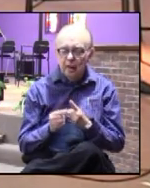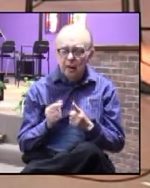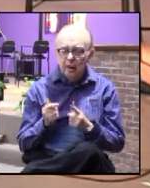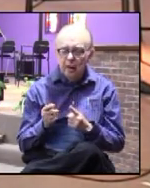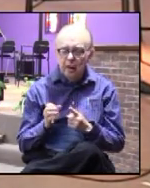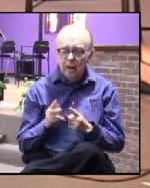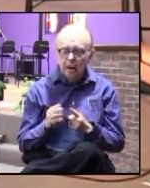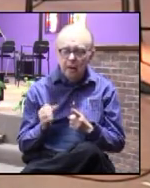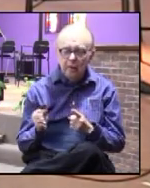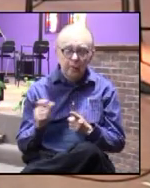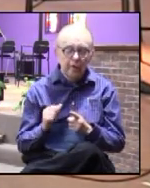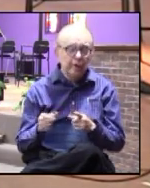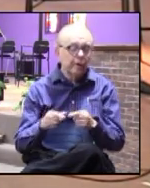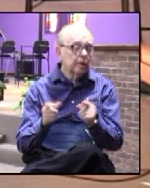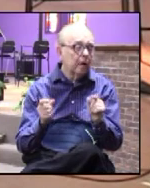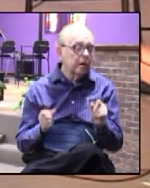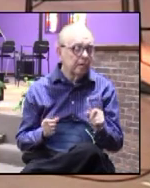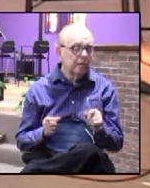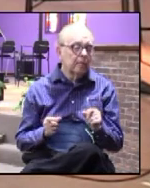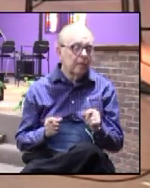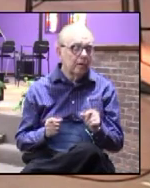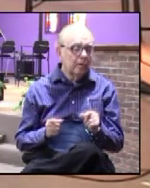in the garden,